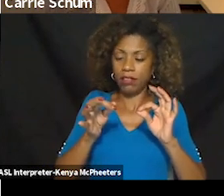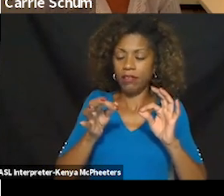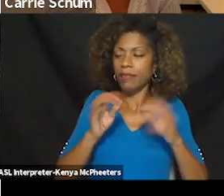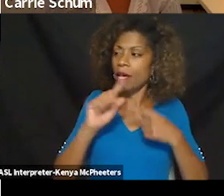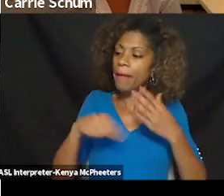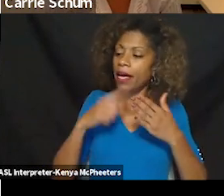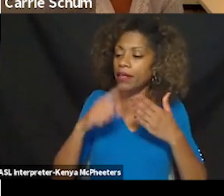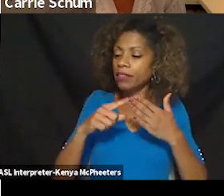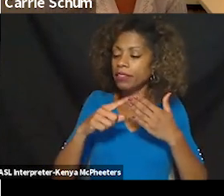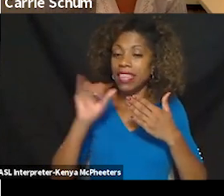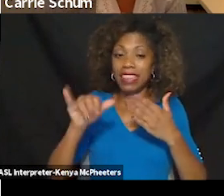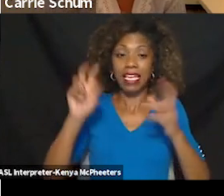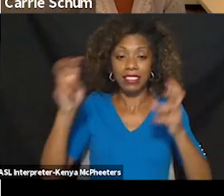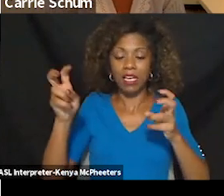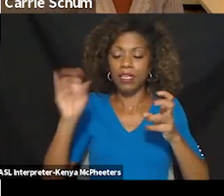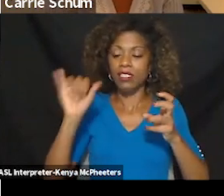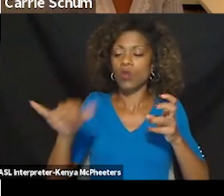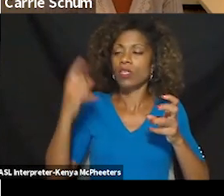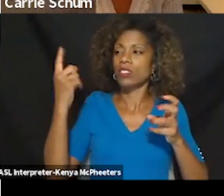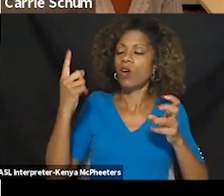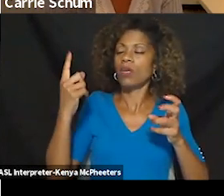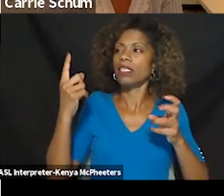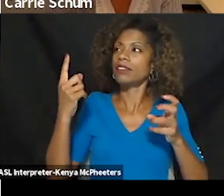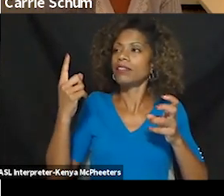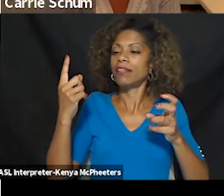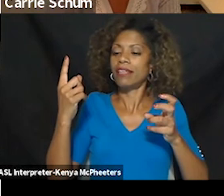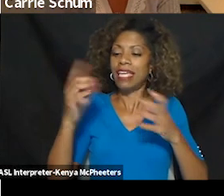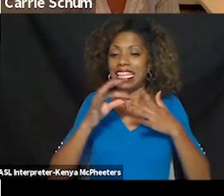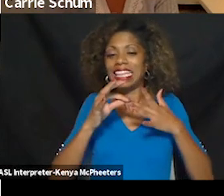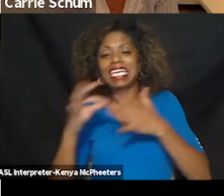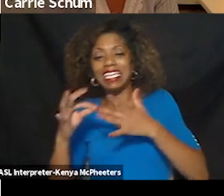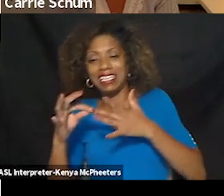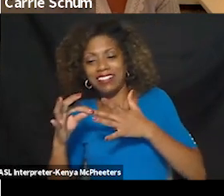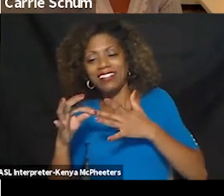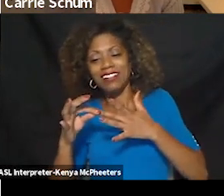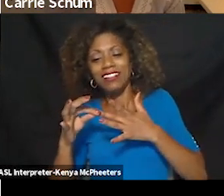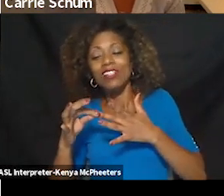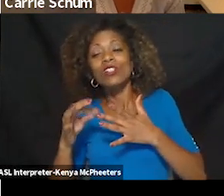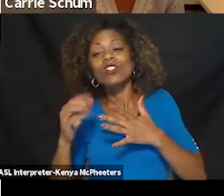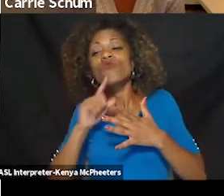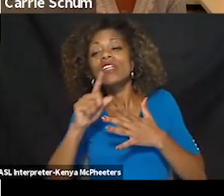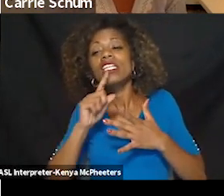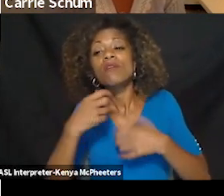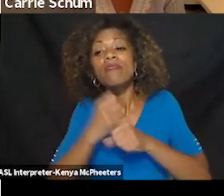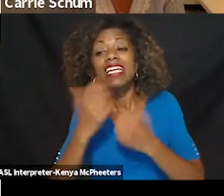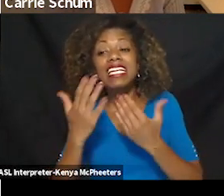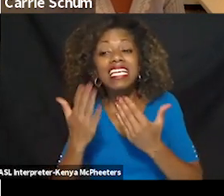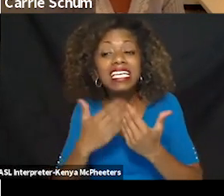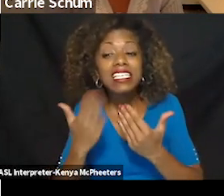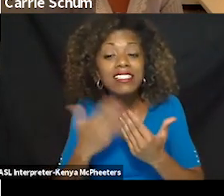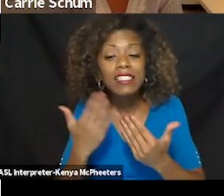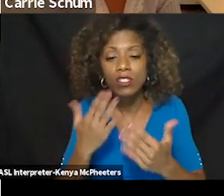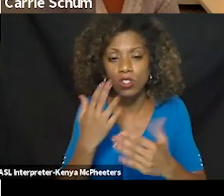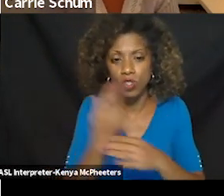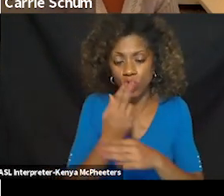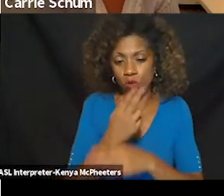the topic, so that always got carried through. So that was where it was useful, is we made it easy for them as well to use these tools, but